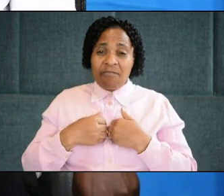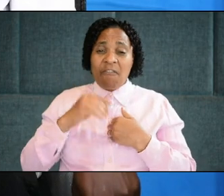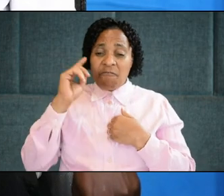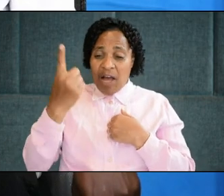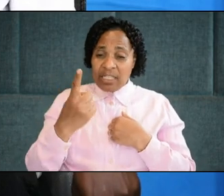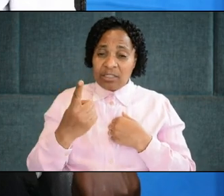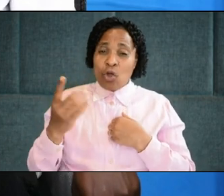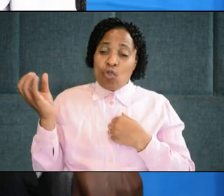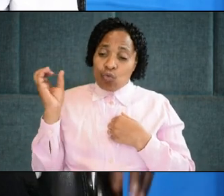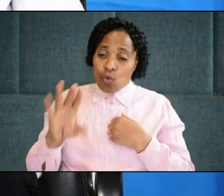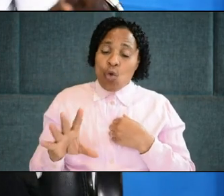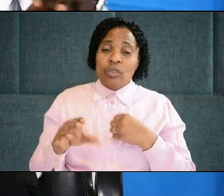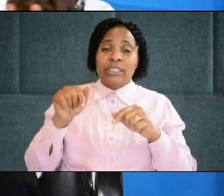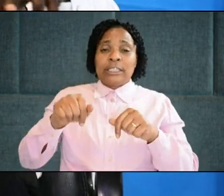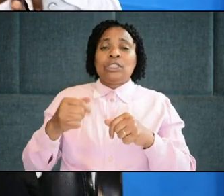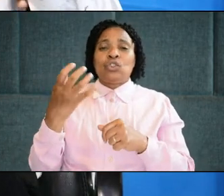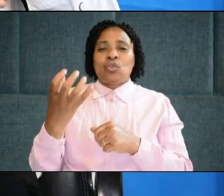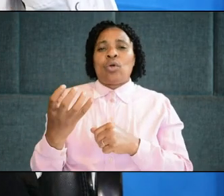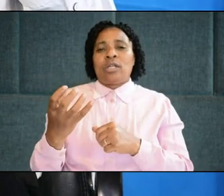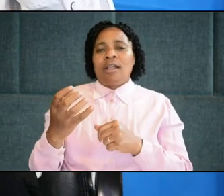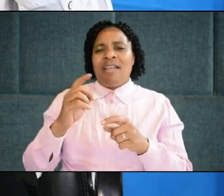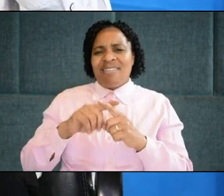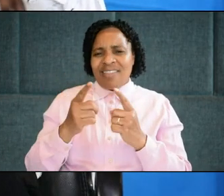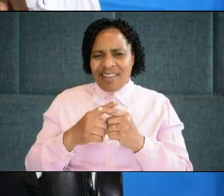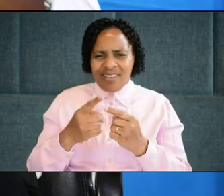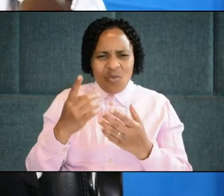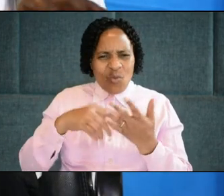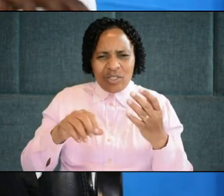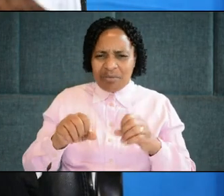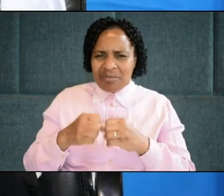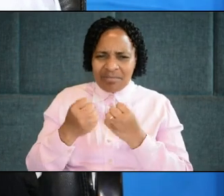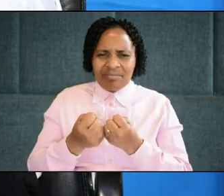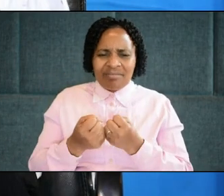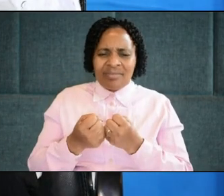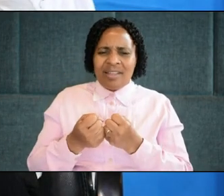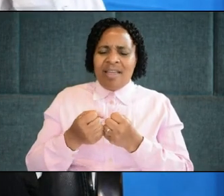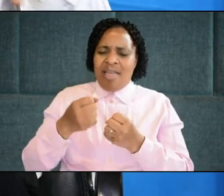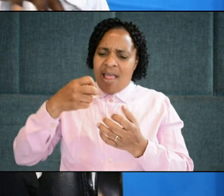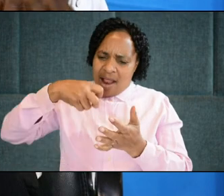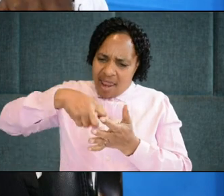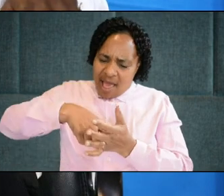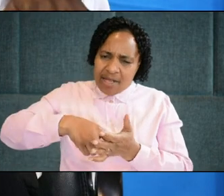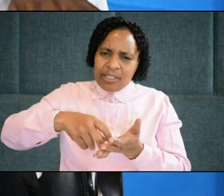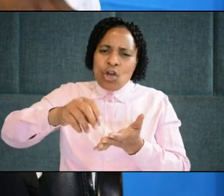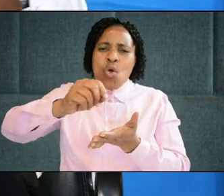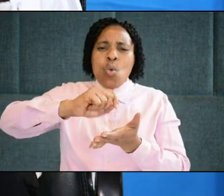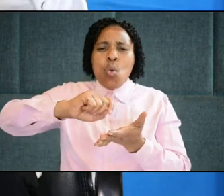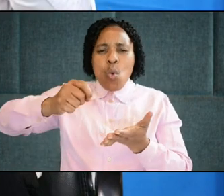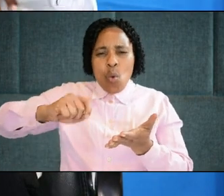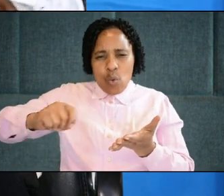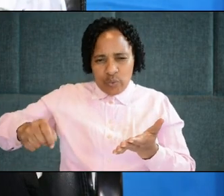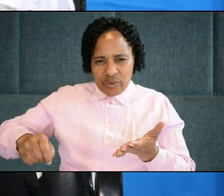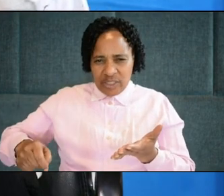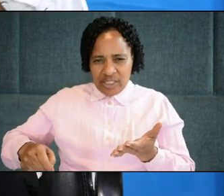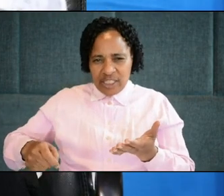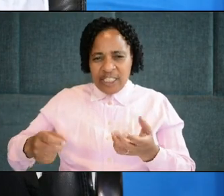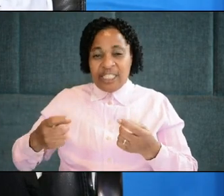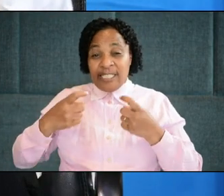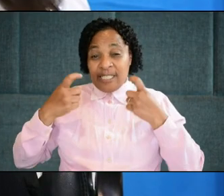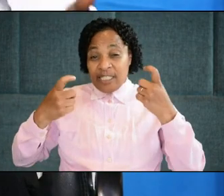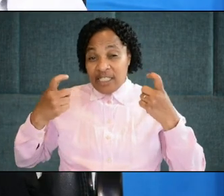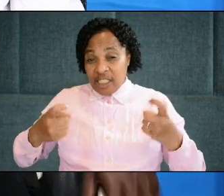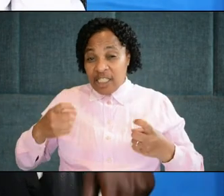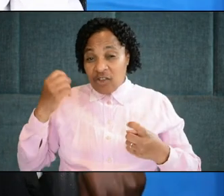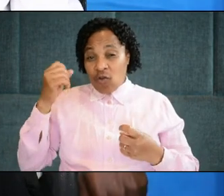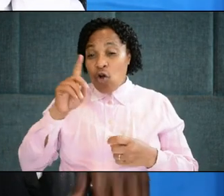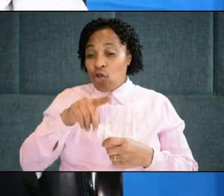stone. And of course, he knelt down and he wrote, and Ellen White tells us that he was writing the sins of those who